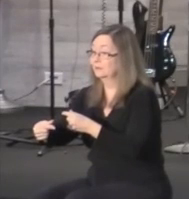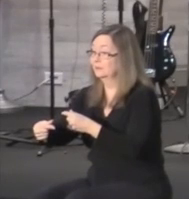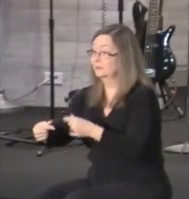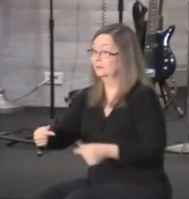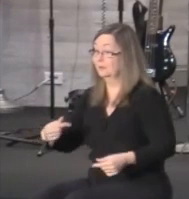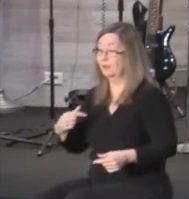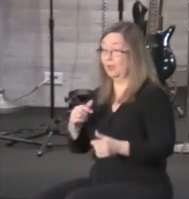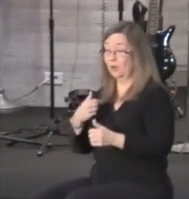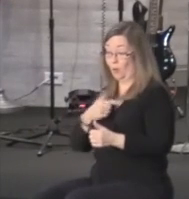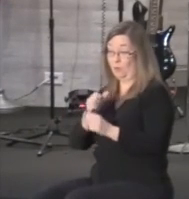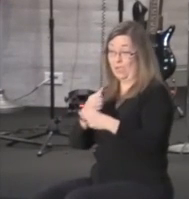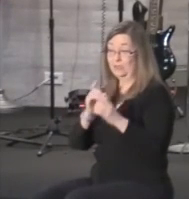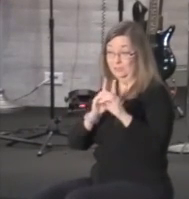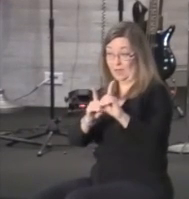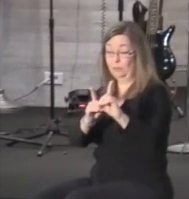Are we disciple makers?